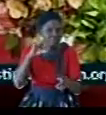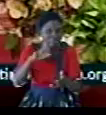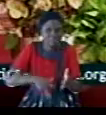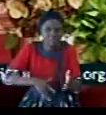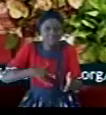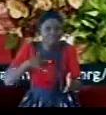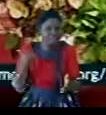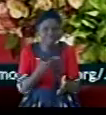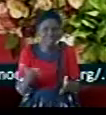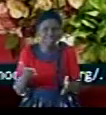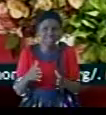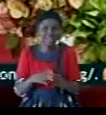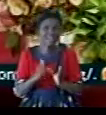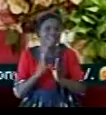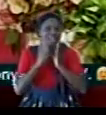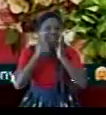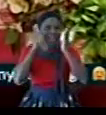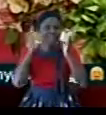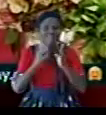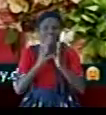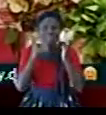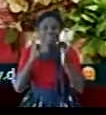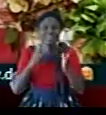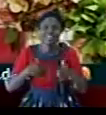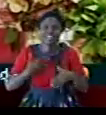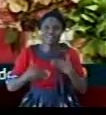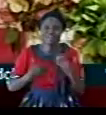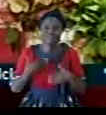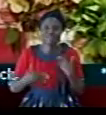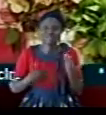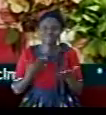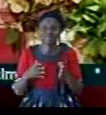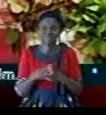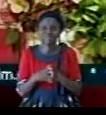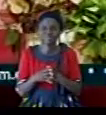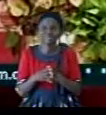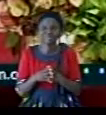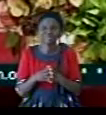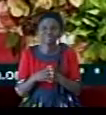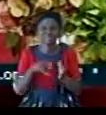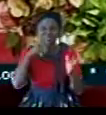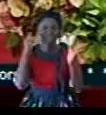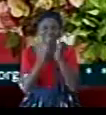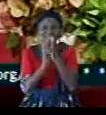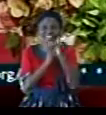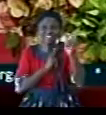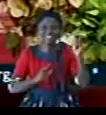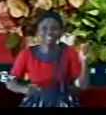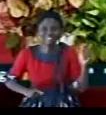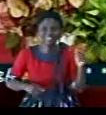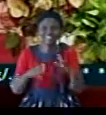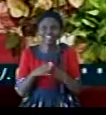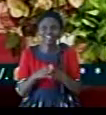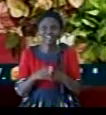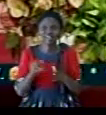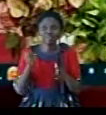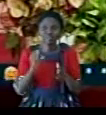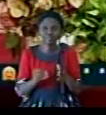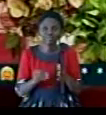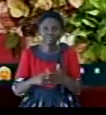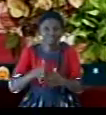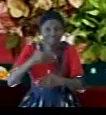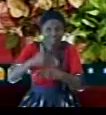like, is this girl okay? Praise the Lord. So the following week, I now went